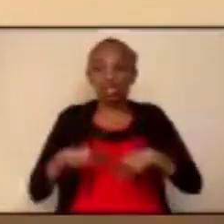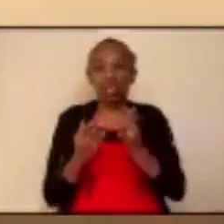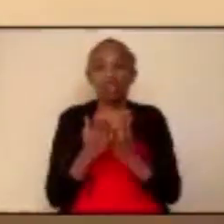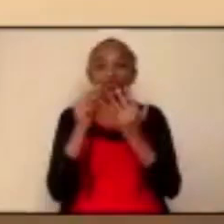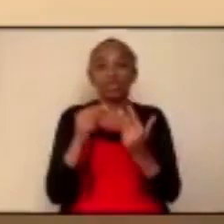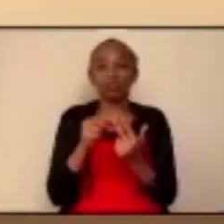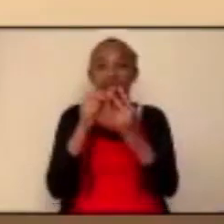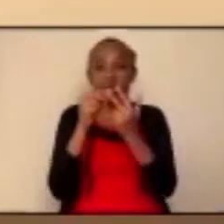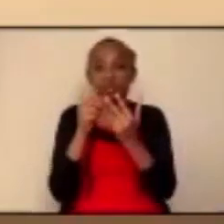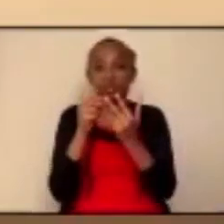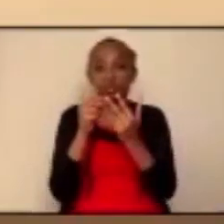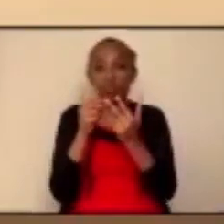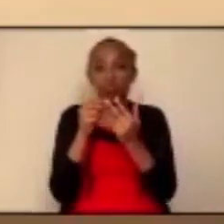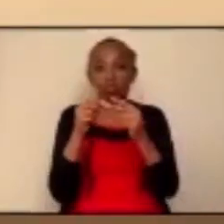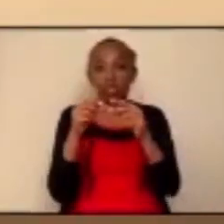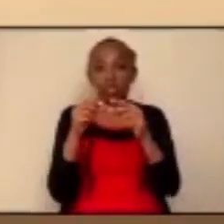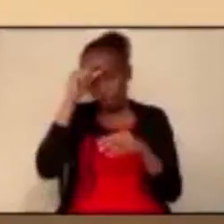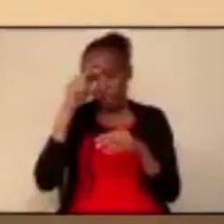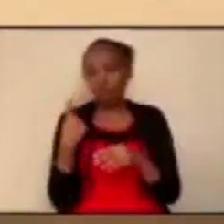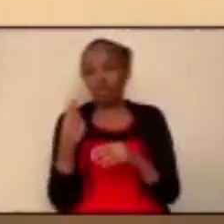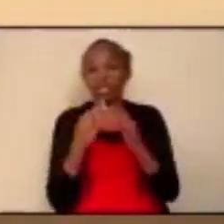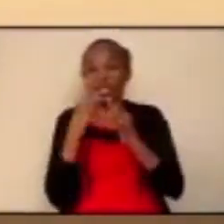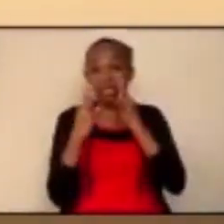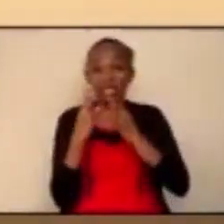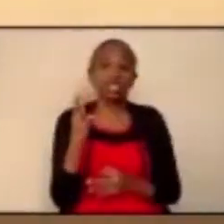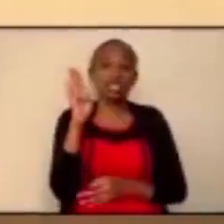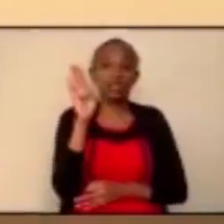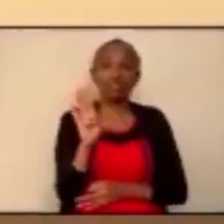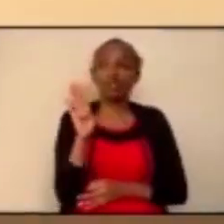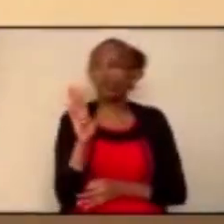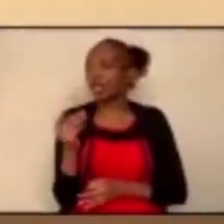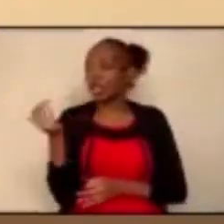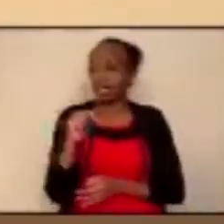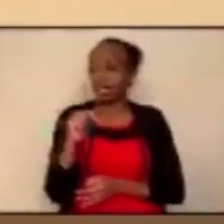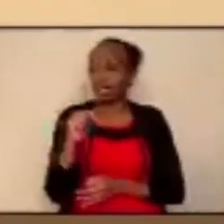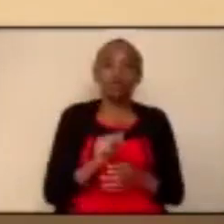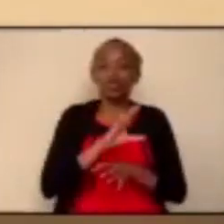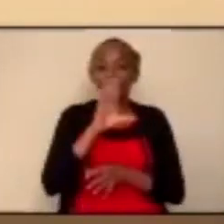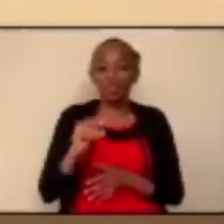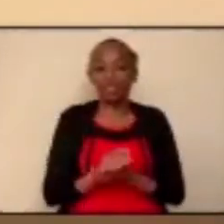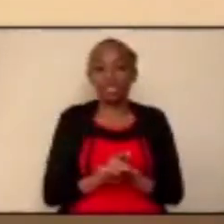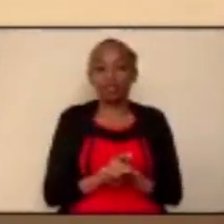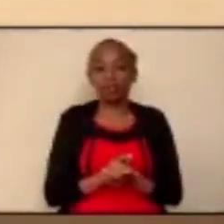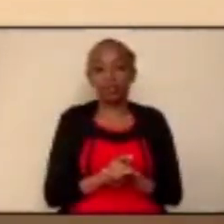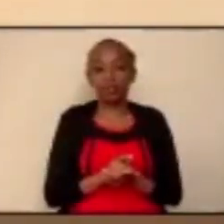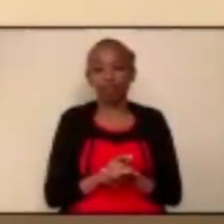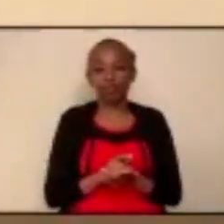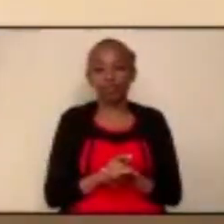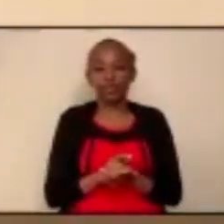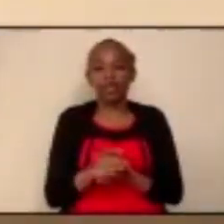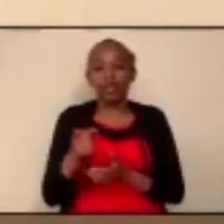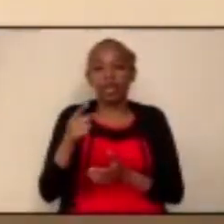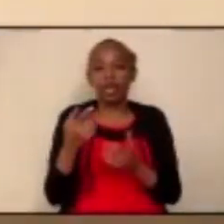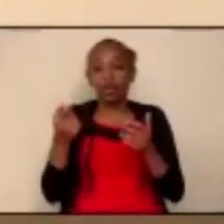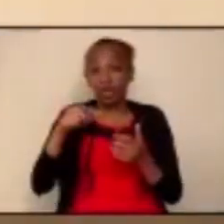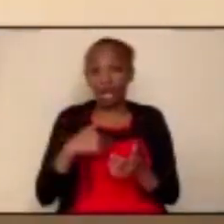special drawing rights, only 33 billion came to Africa. And we are